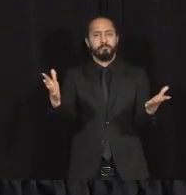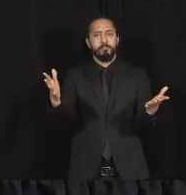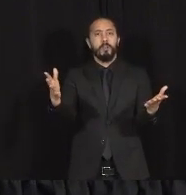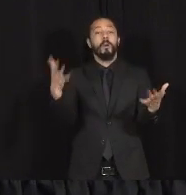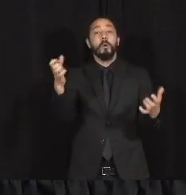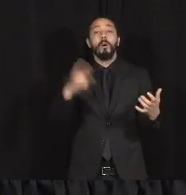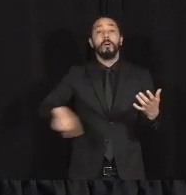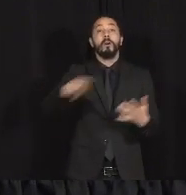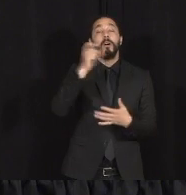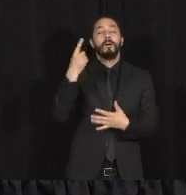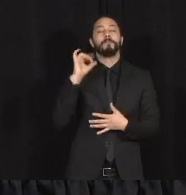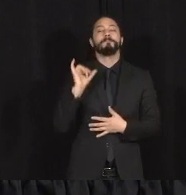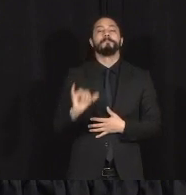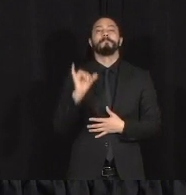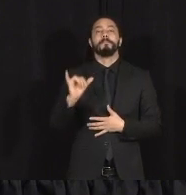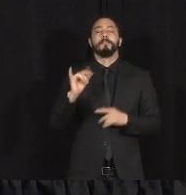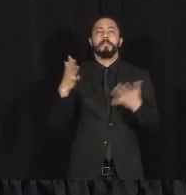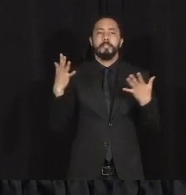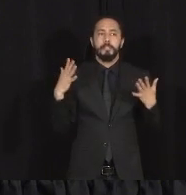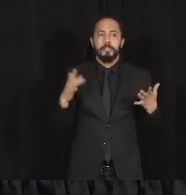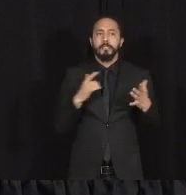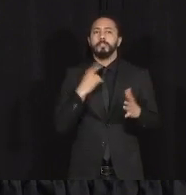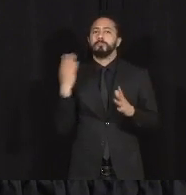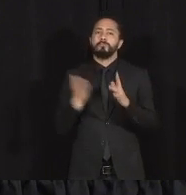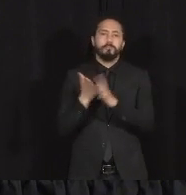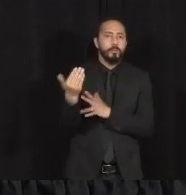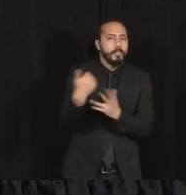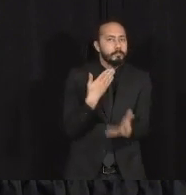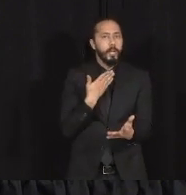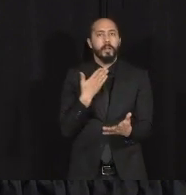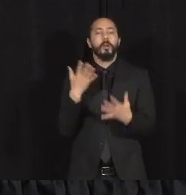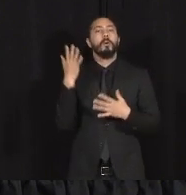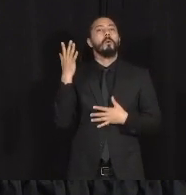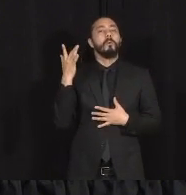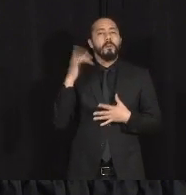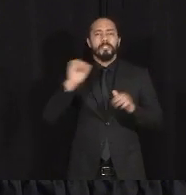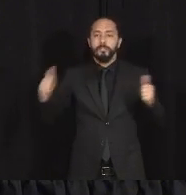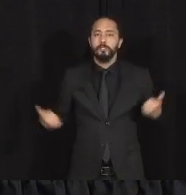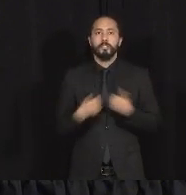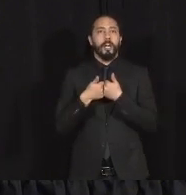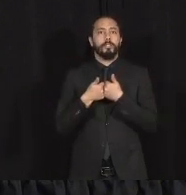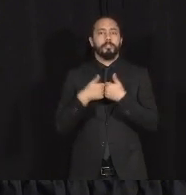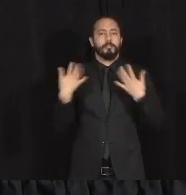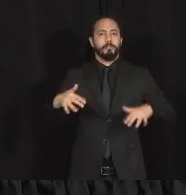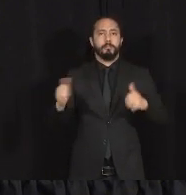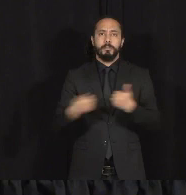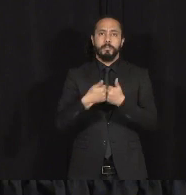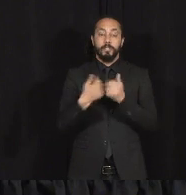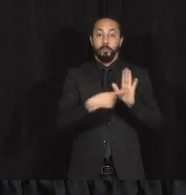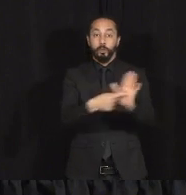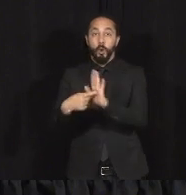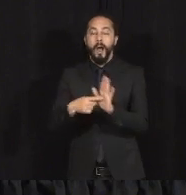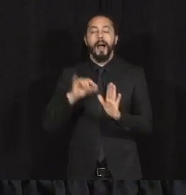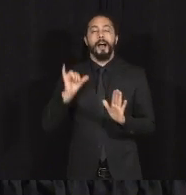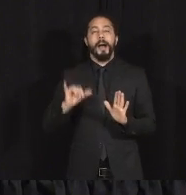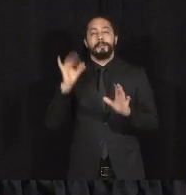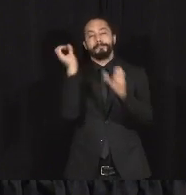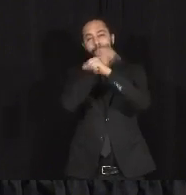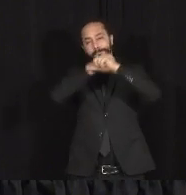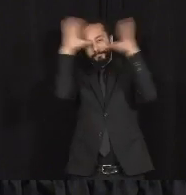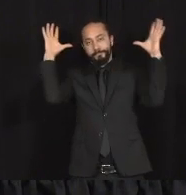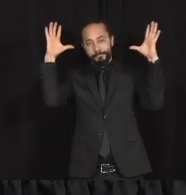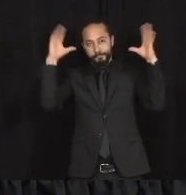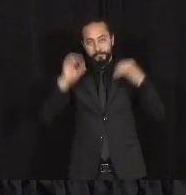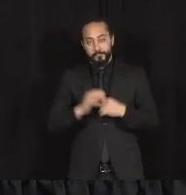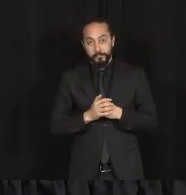together we are facing, and the important work that we all need to do to help